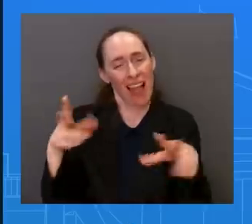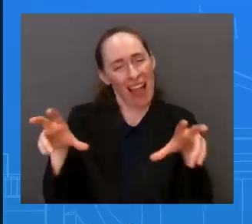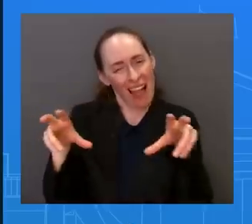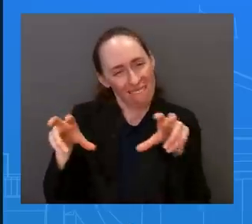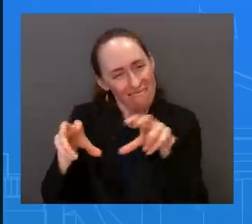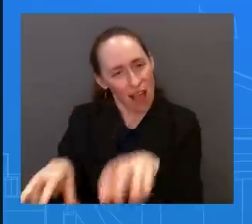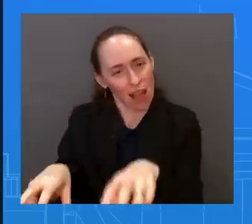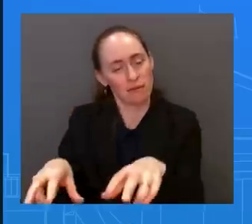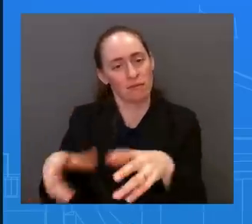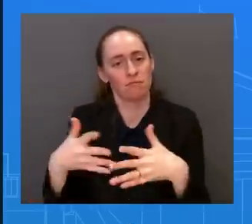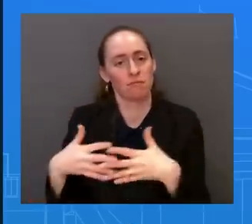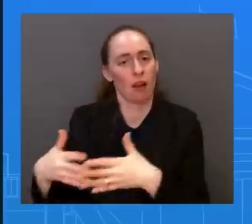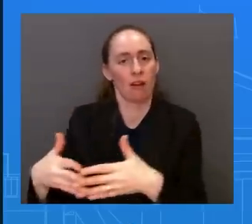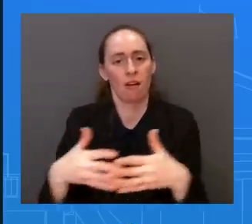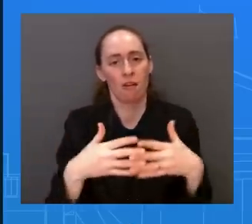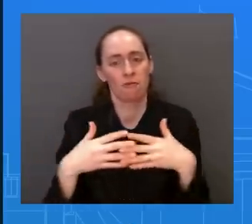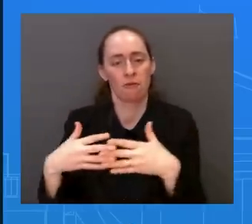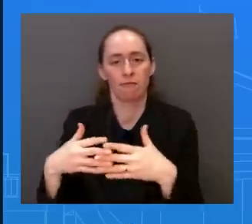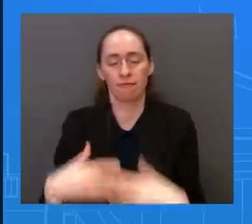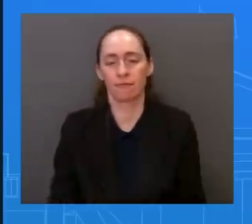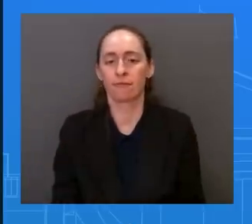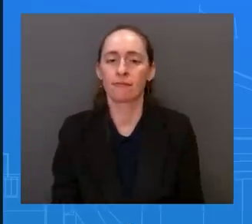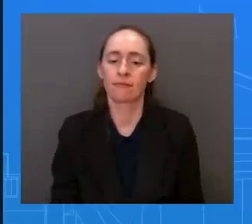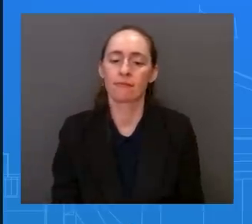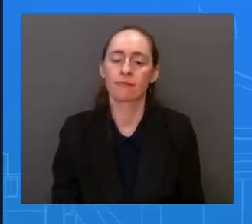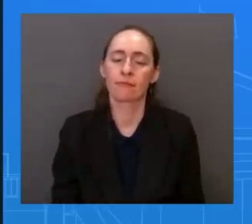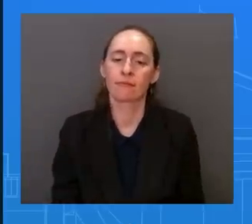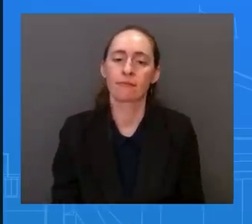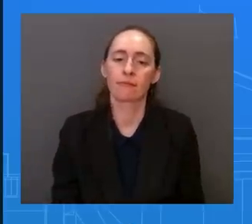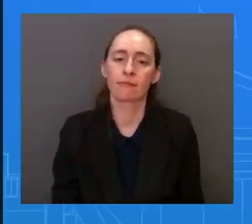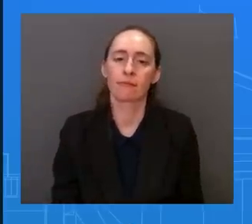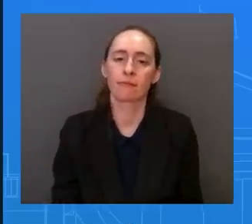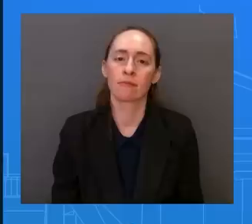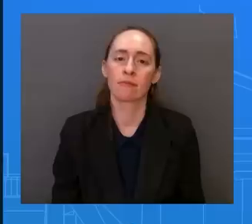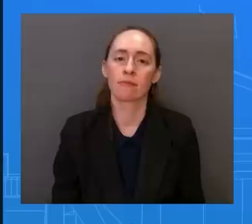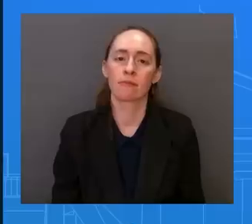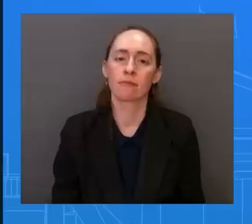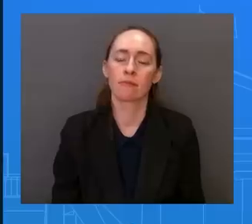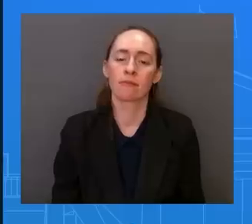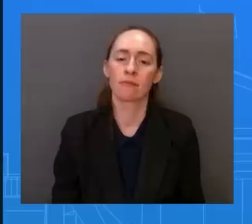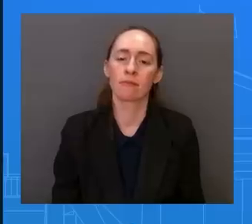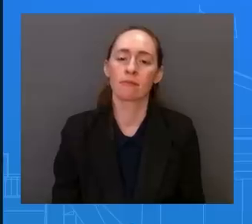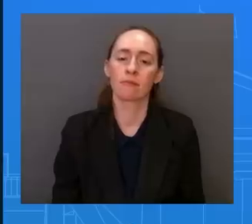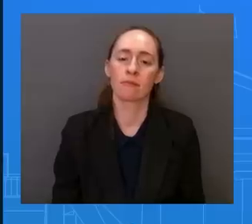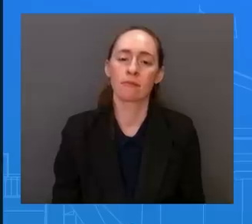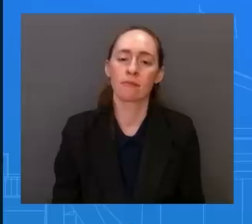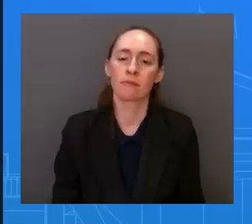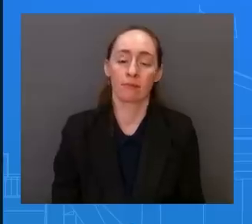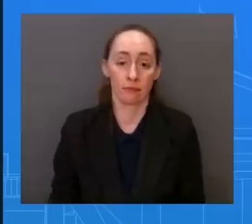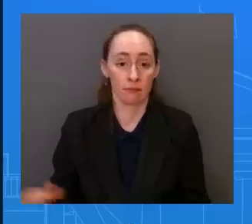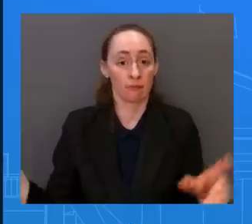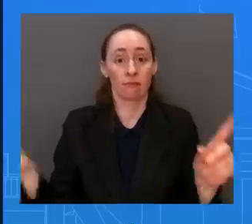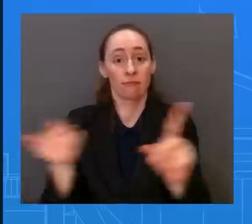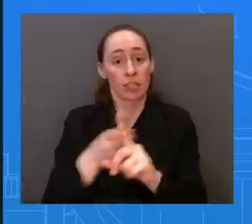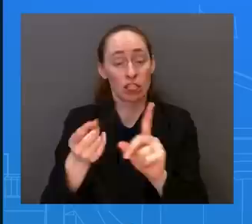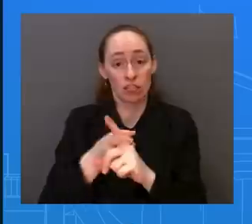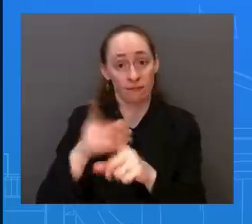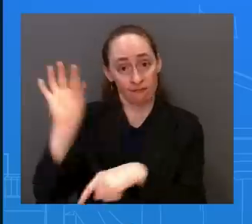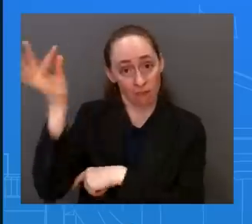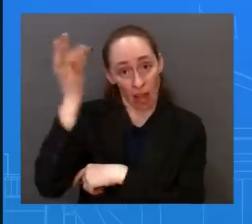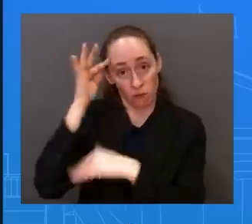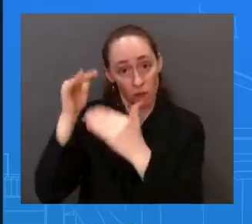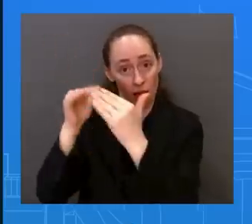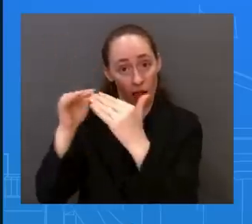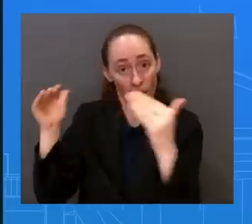crowd in and unlock an enormous amount of private investment across the country. And you're right, and the priority has to be on